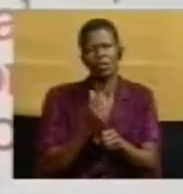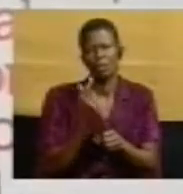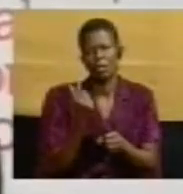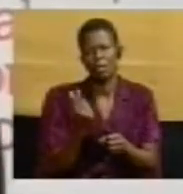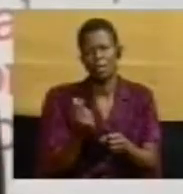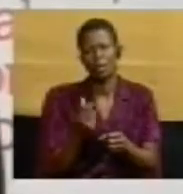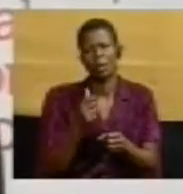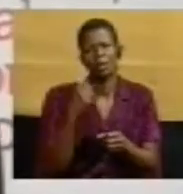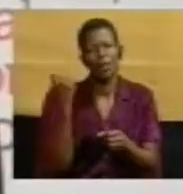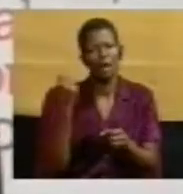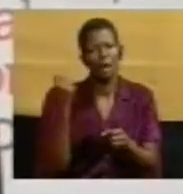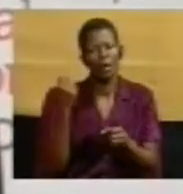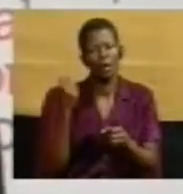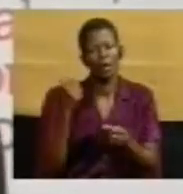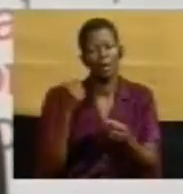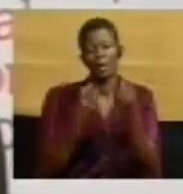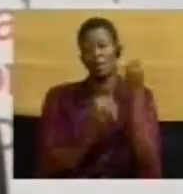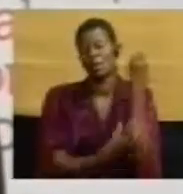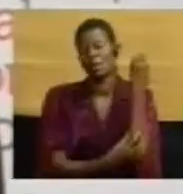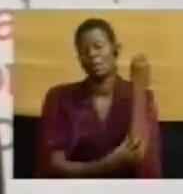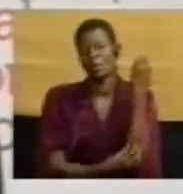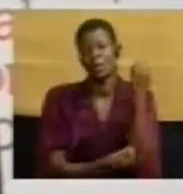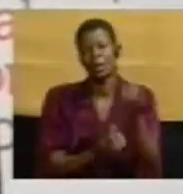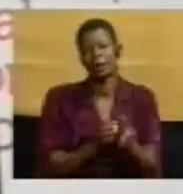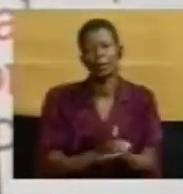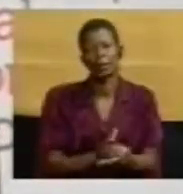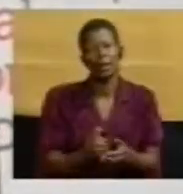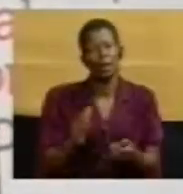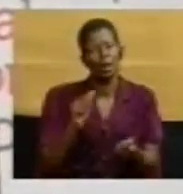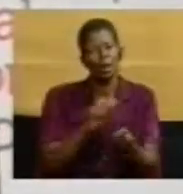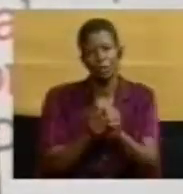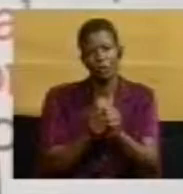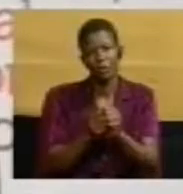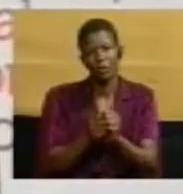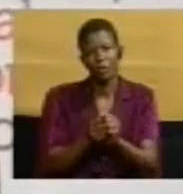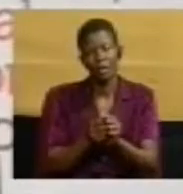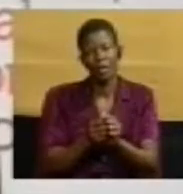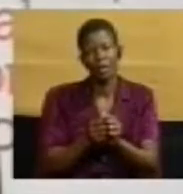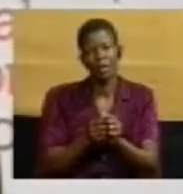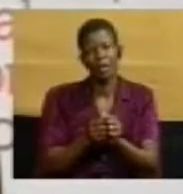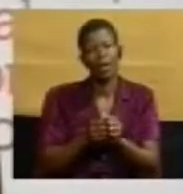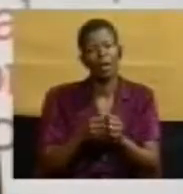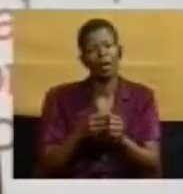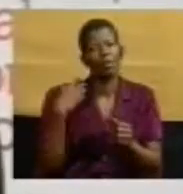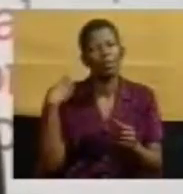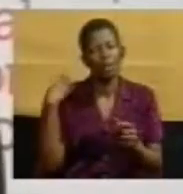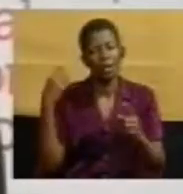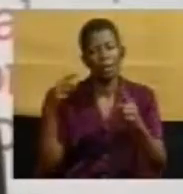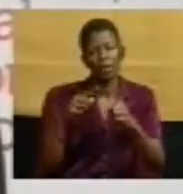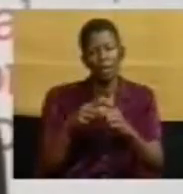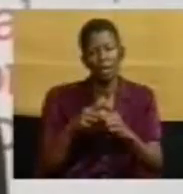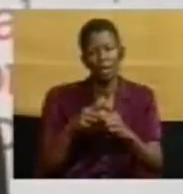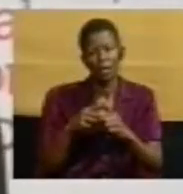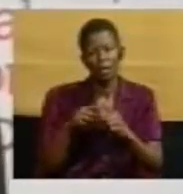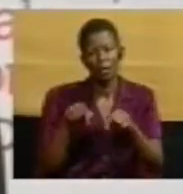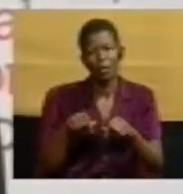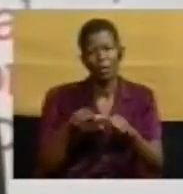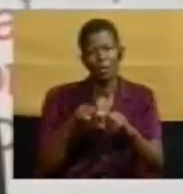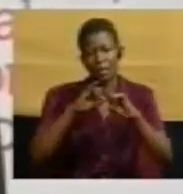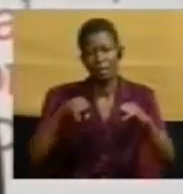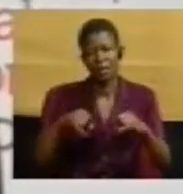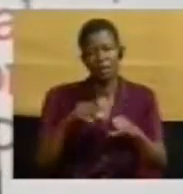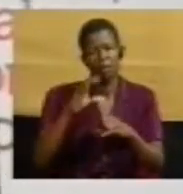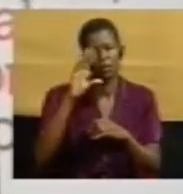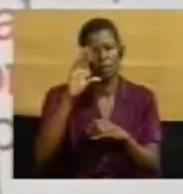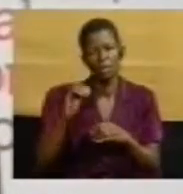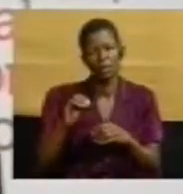power of Malawians, particularly the poor. So the challenge as we see it is for government to progressively try to reduce the budget deficit and that